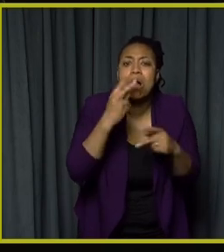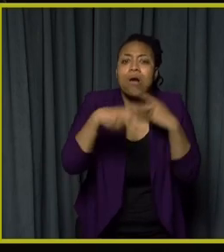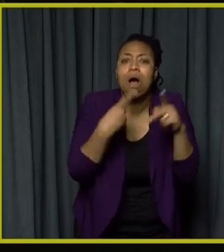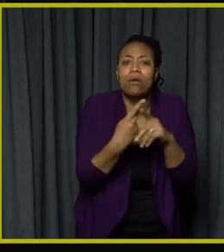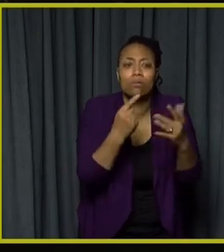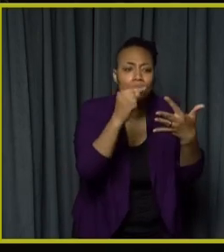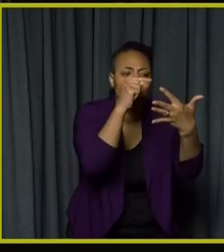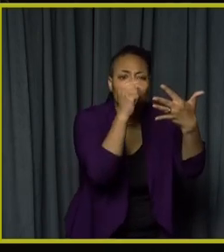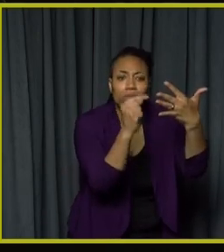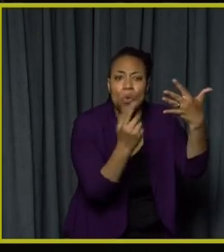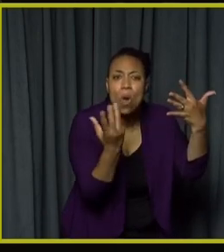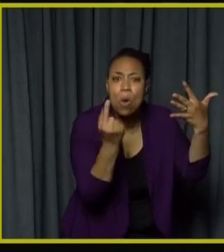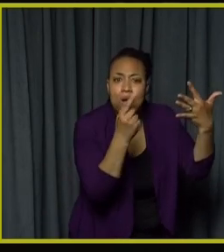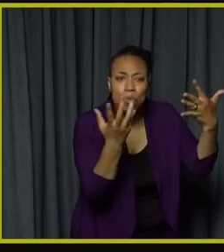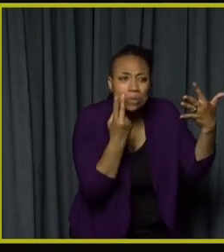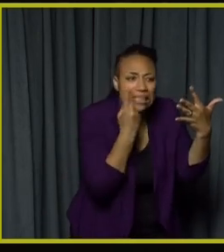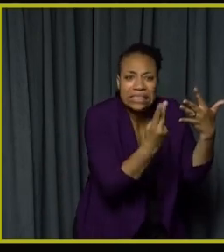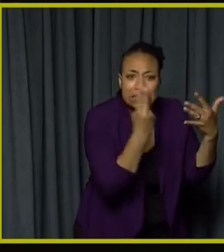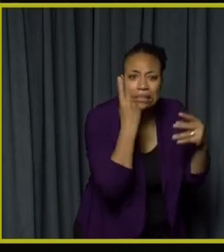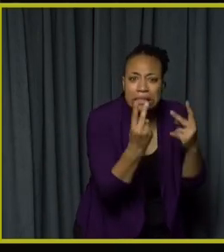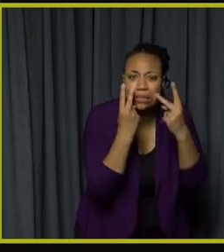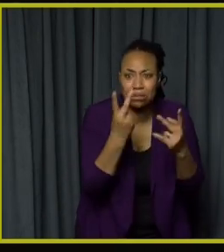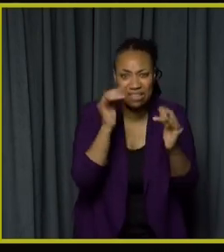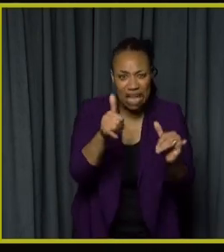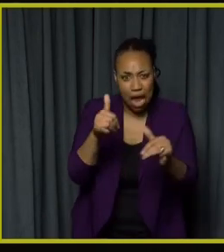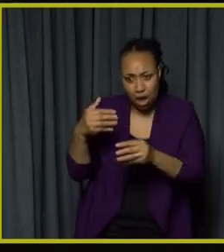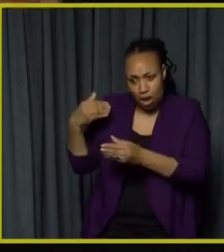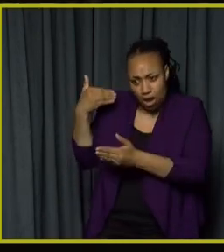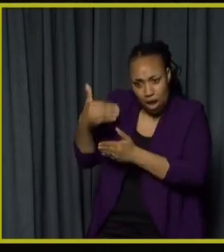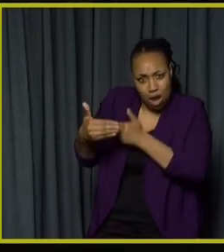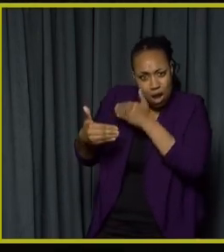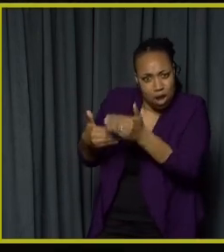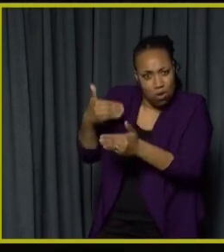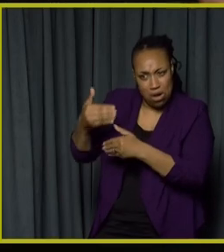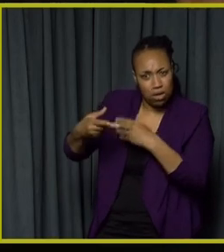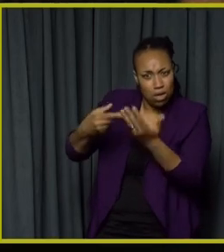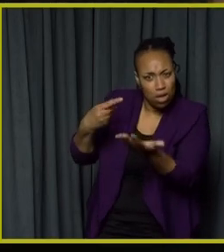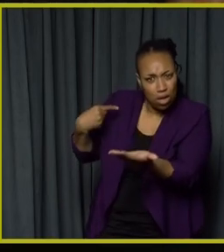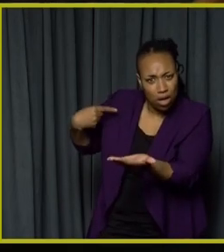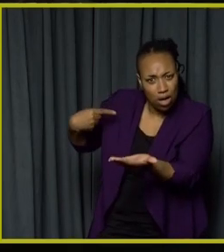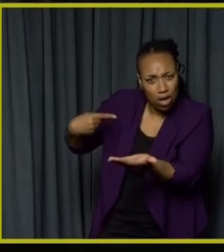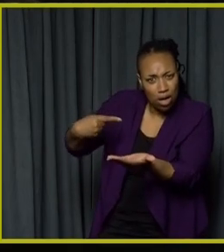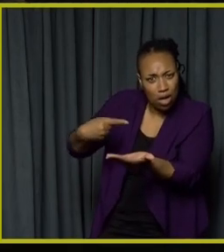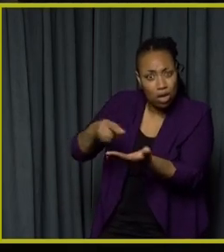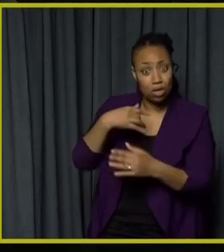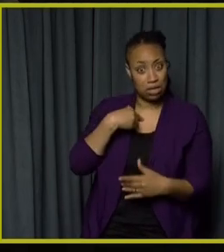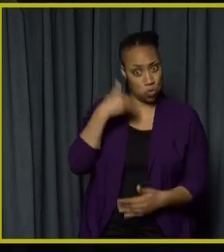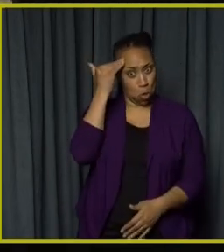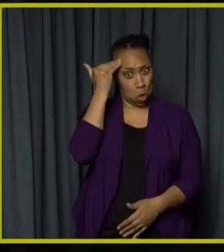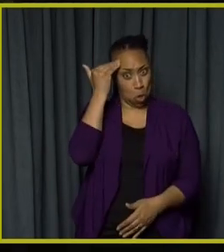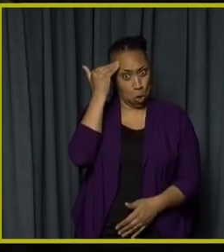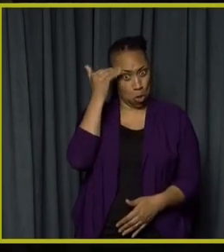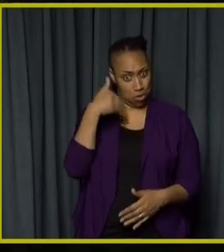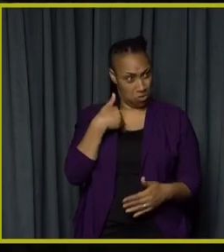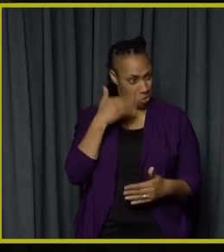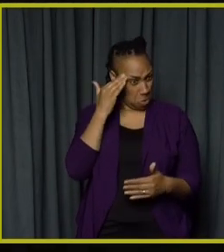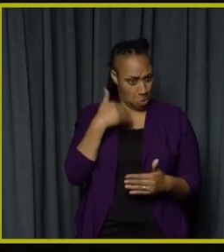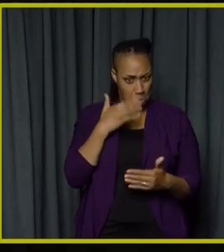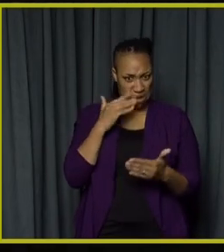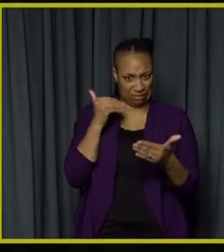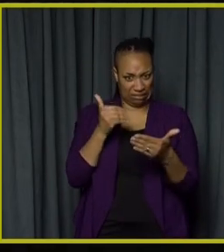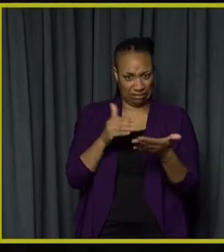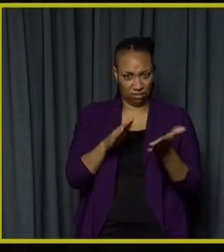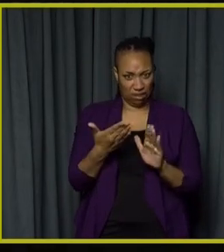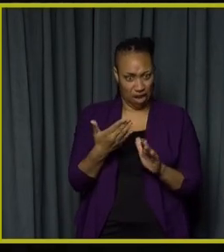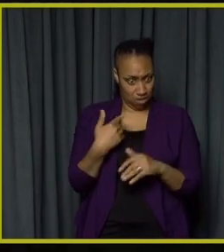into for the next generation? What would you use your last breaths